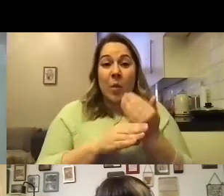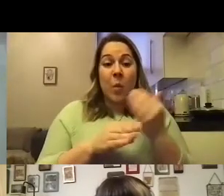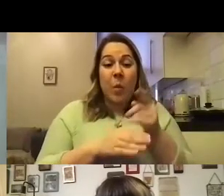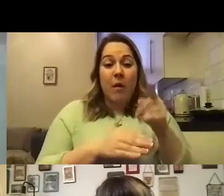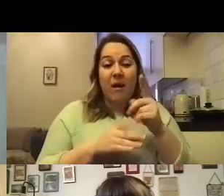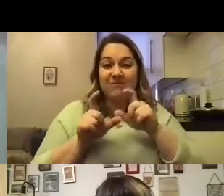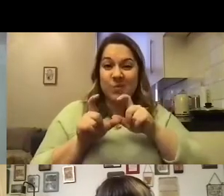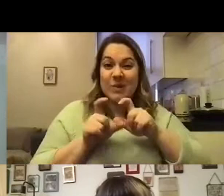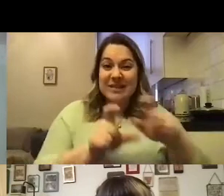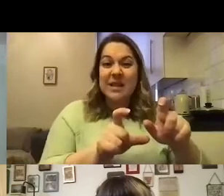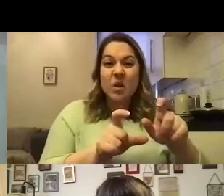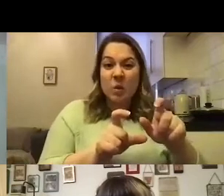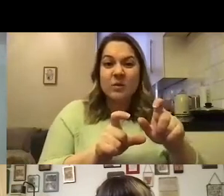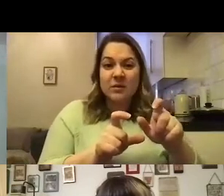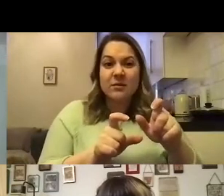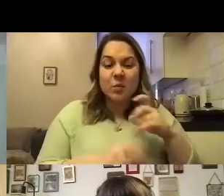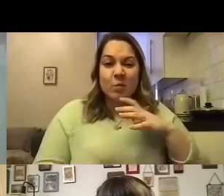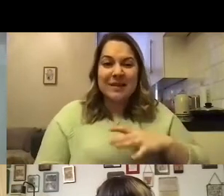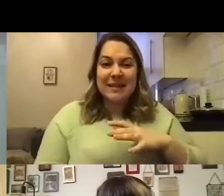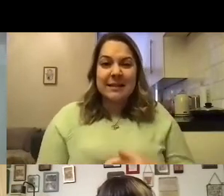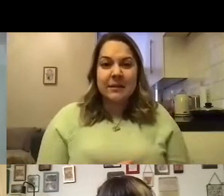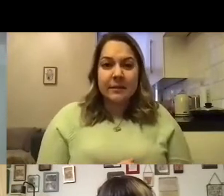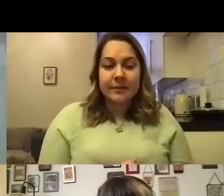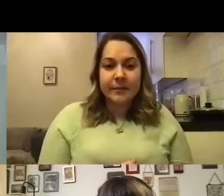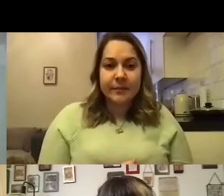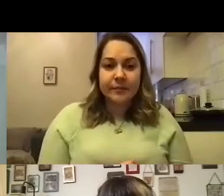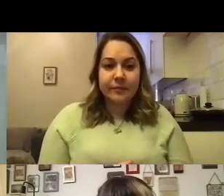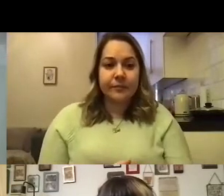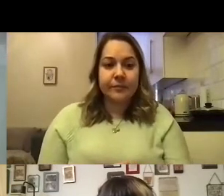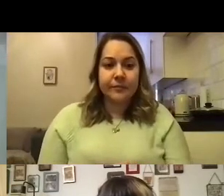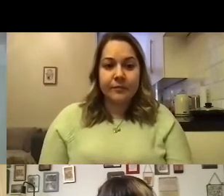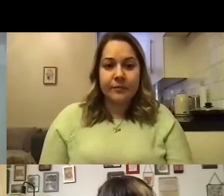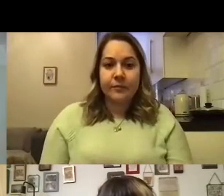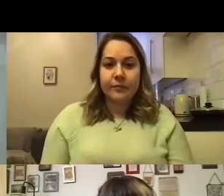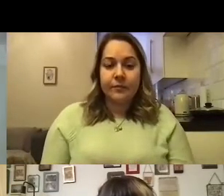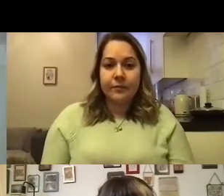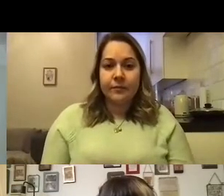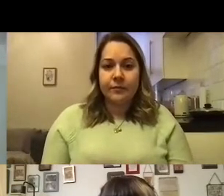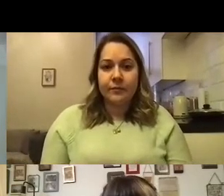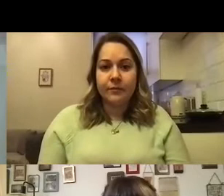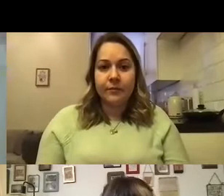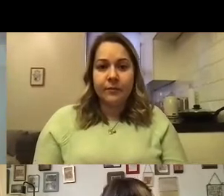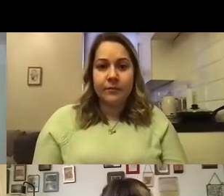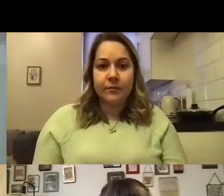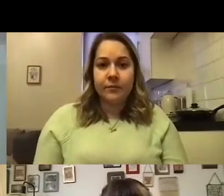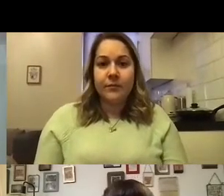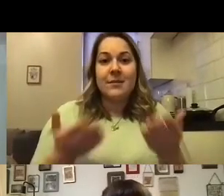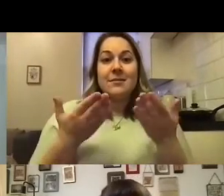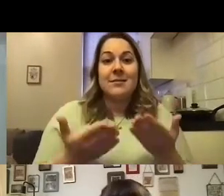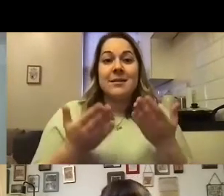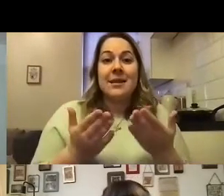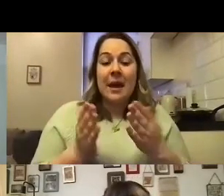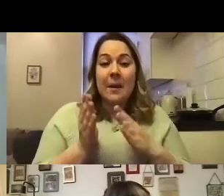it definitely deserves. Wonderful. And let's go to Marianne